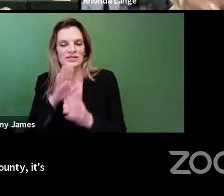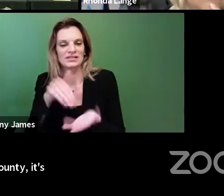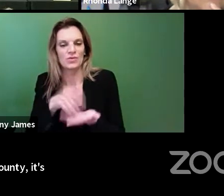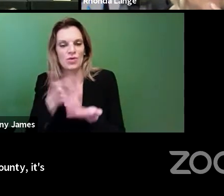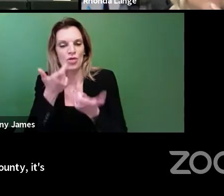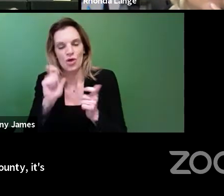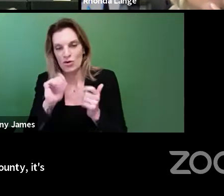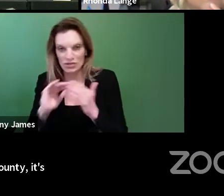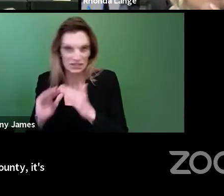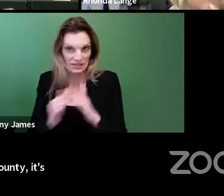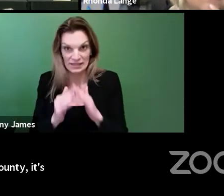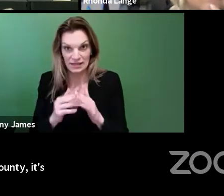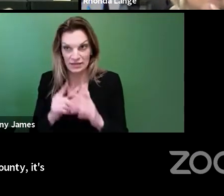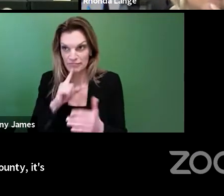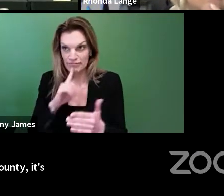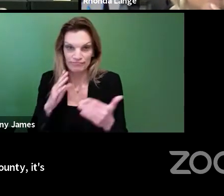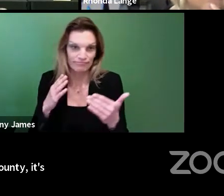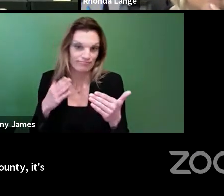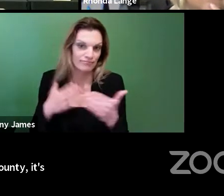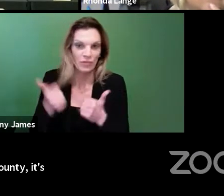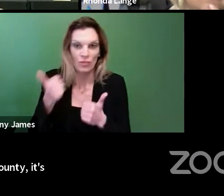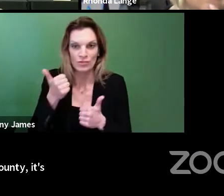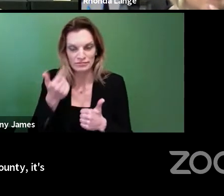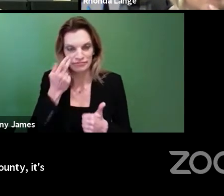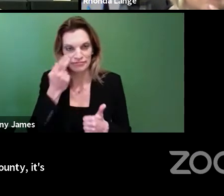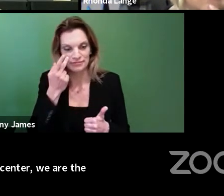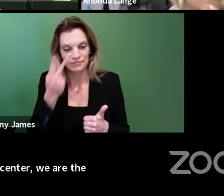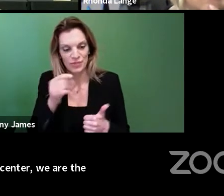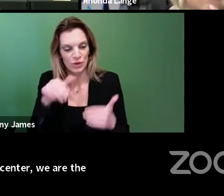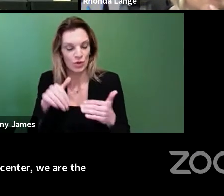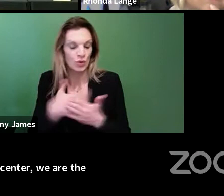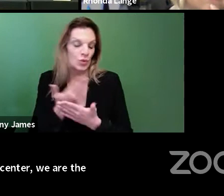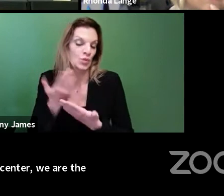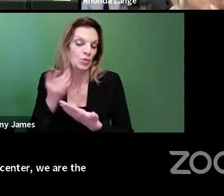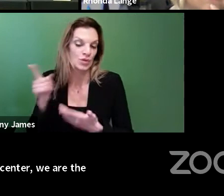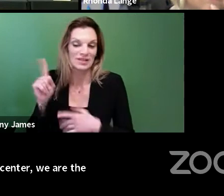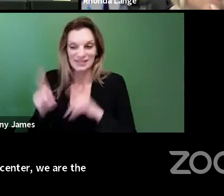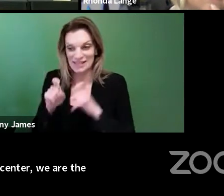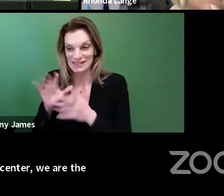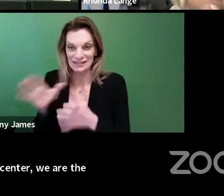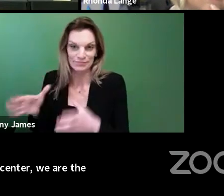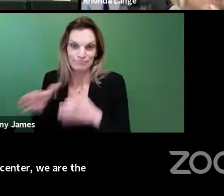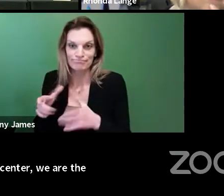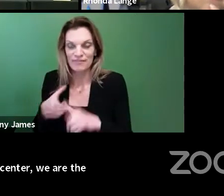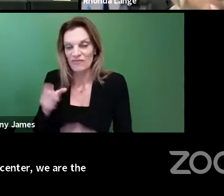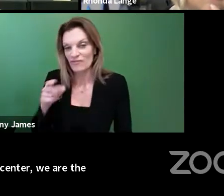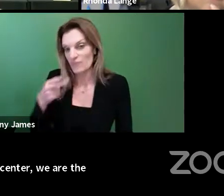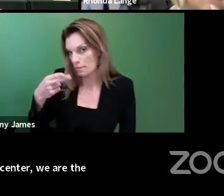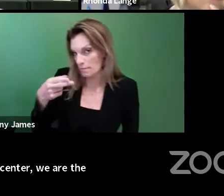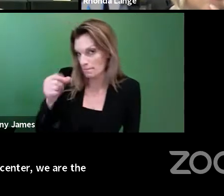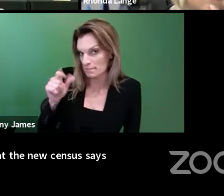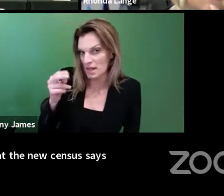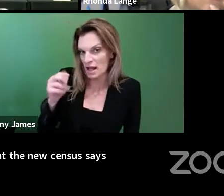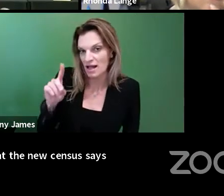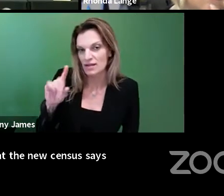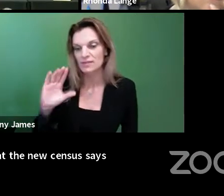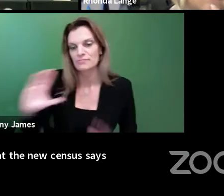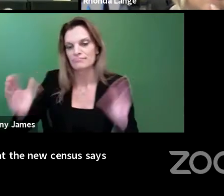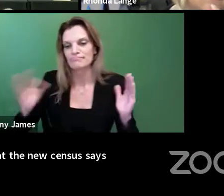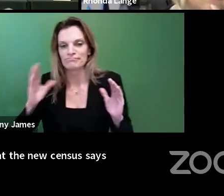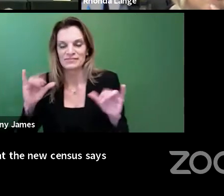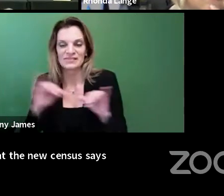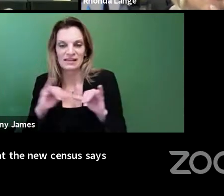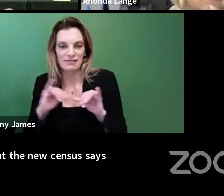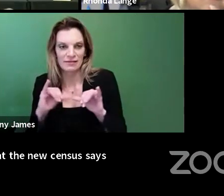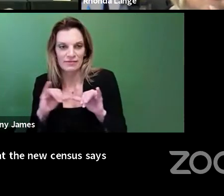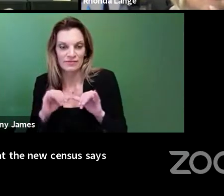city, close, we'll see what the new census says, with Holland as far as size on the lake shore. We